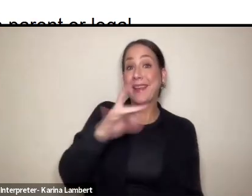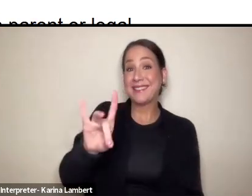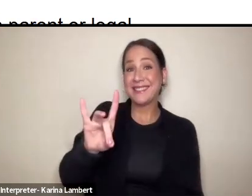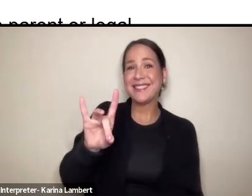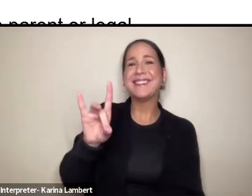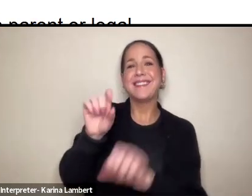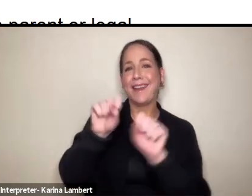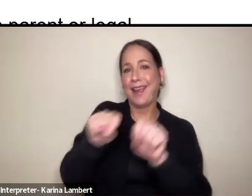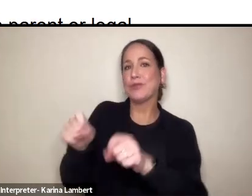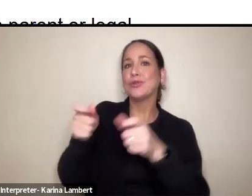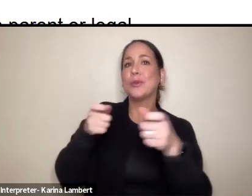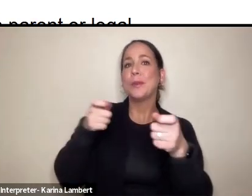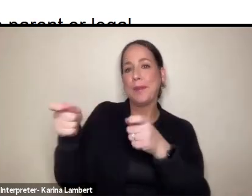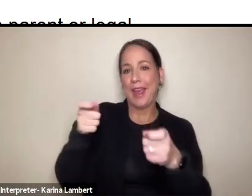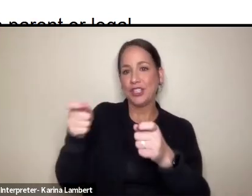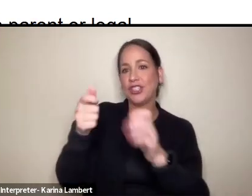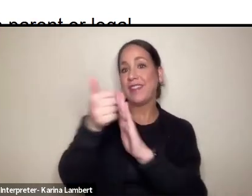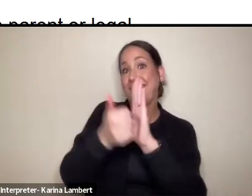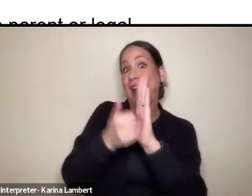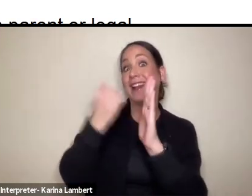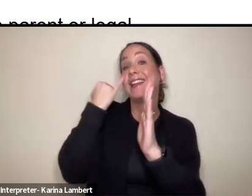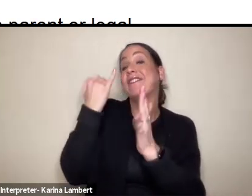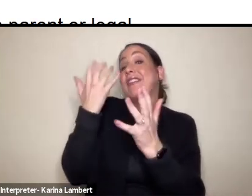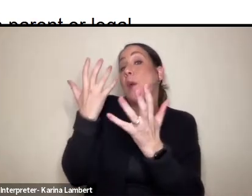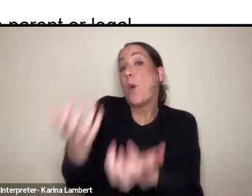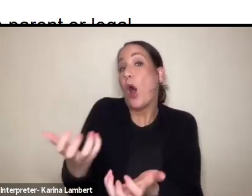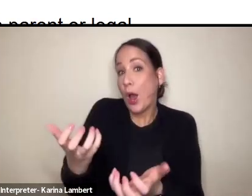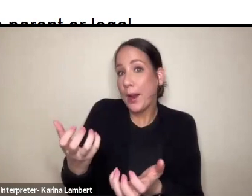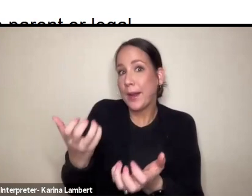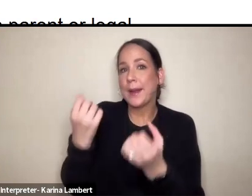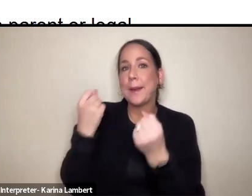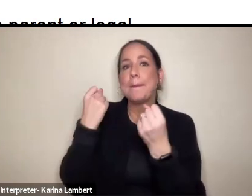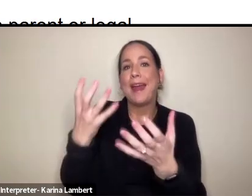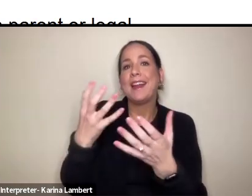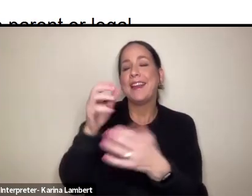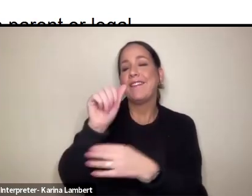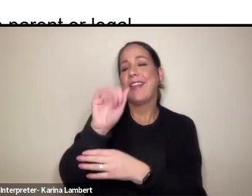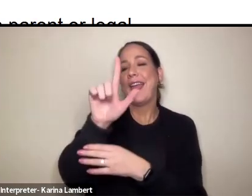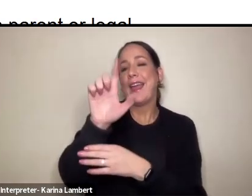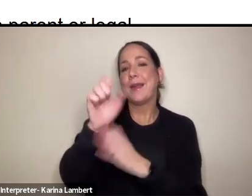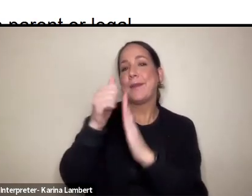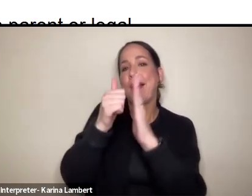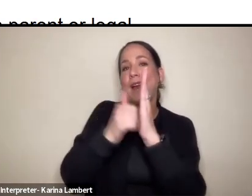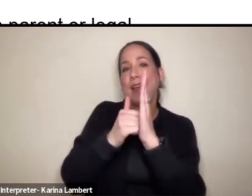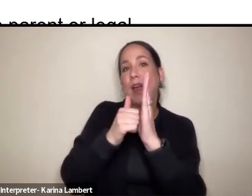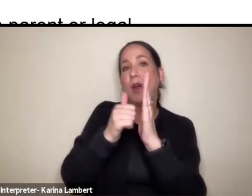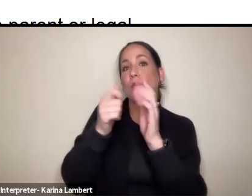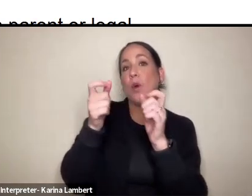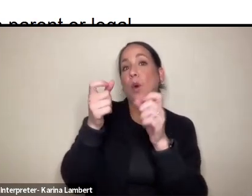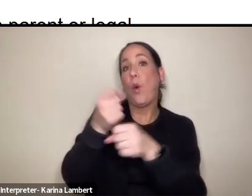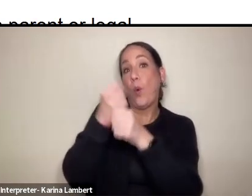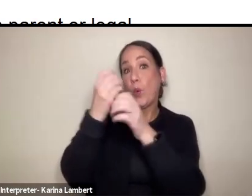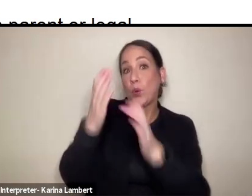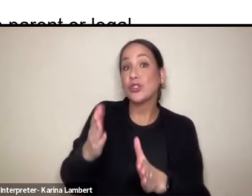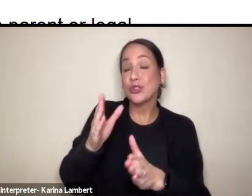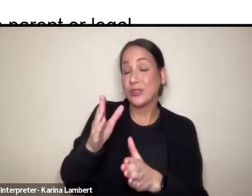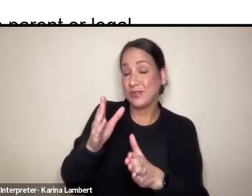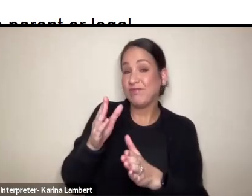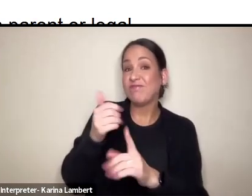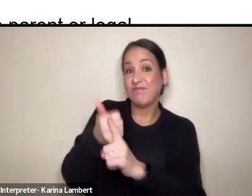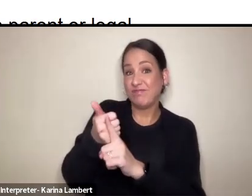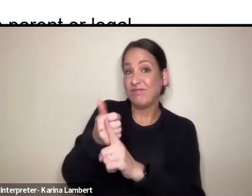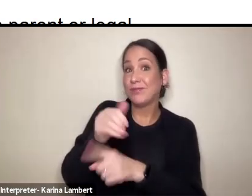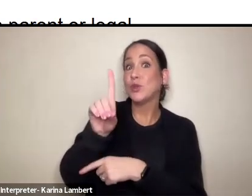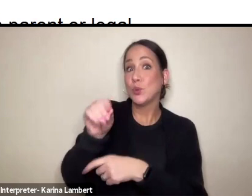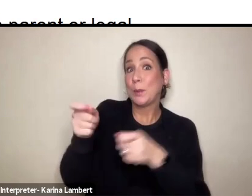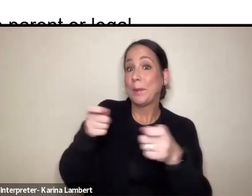own account if they want to. Many of our ABLE account holders do manage their own ABLE account. We still have a lot